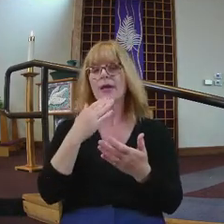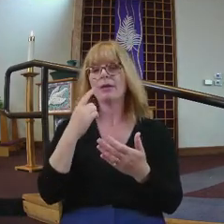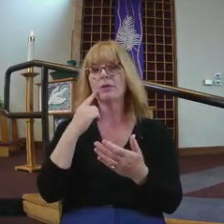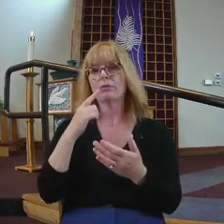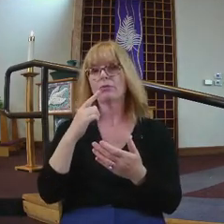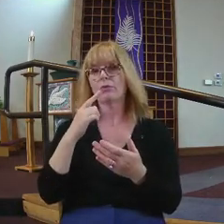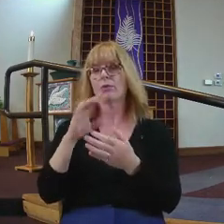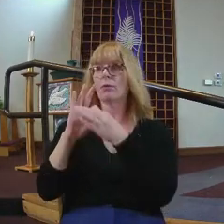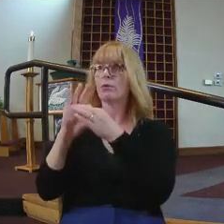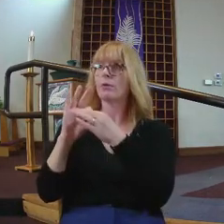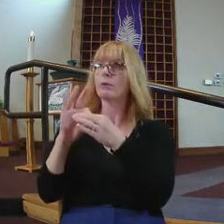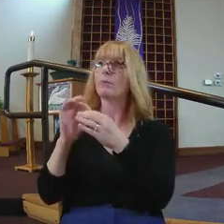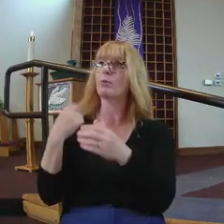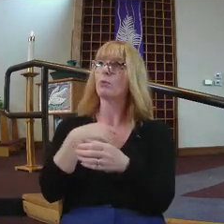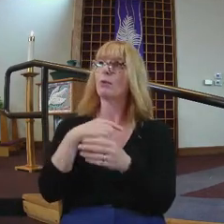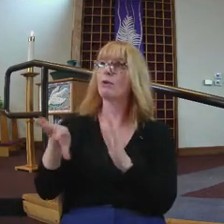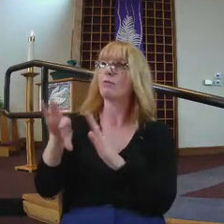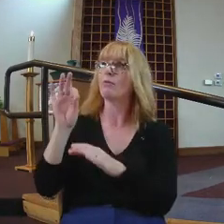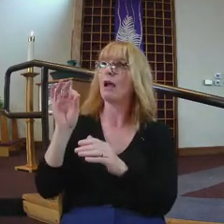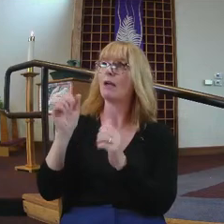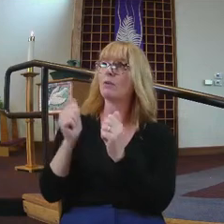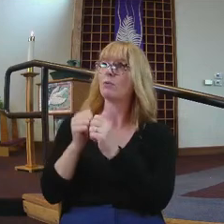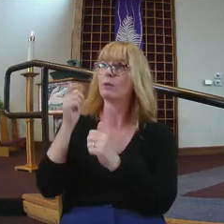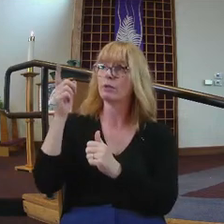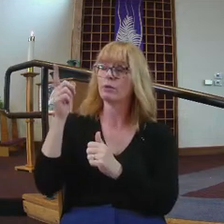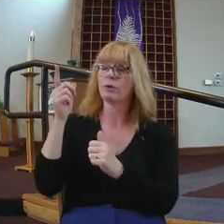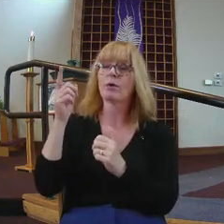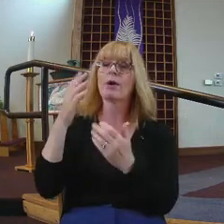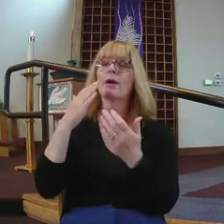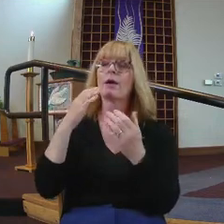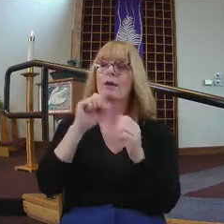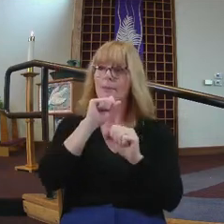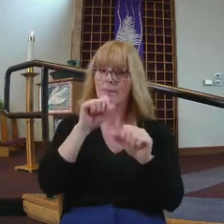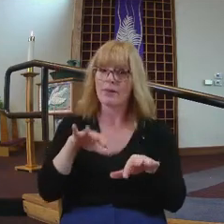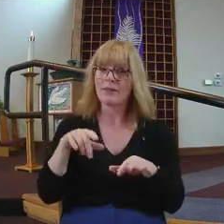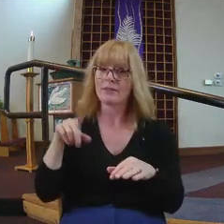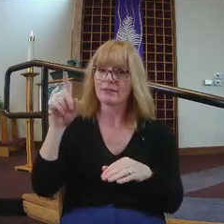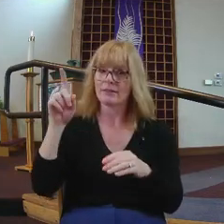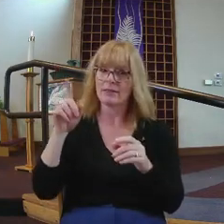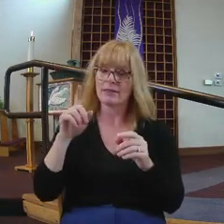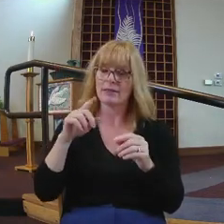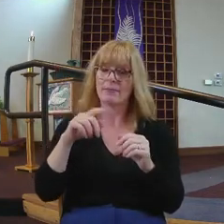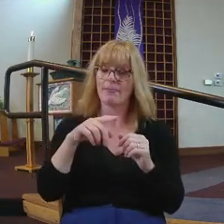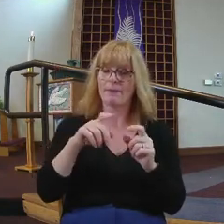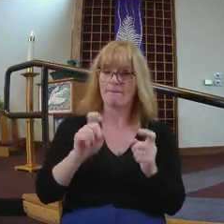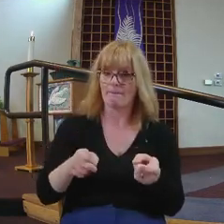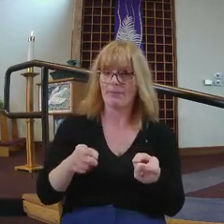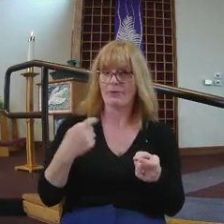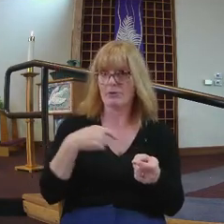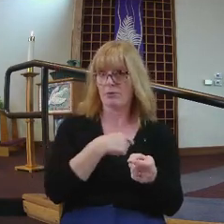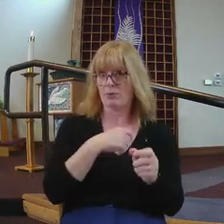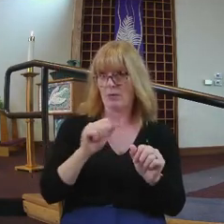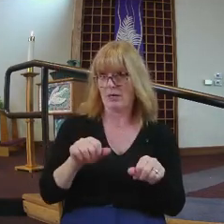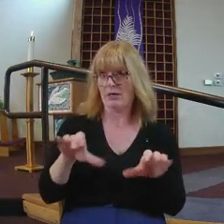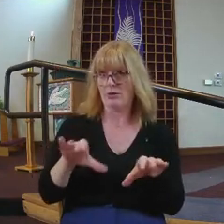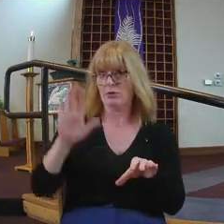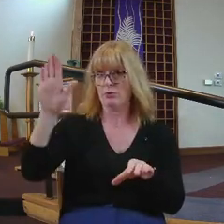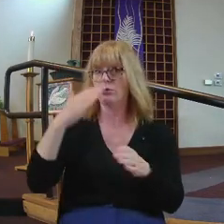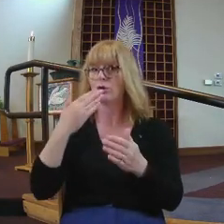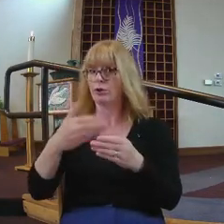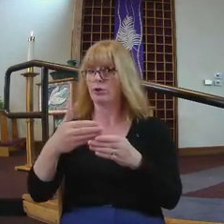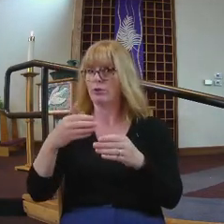find in you. Bless these gifts that we bring to you today, that they may be an instrument of your goodness in the world. In Jesus' name we